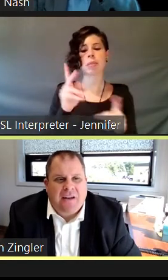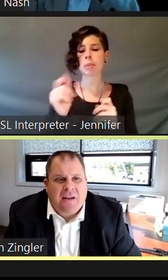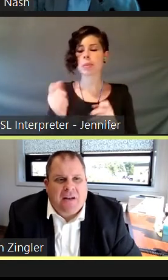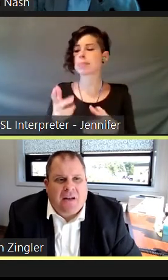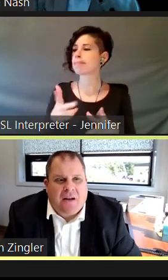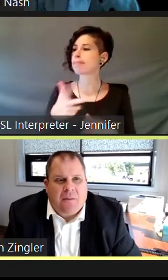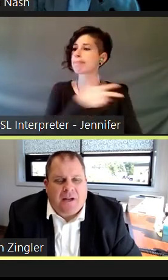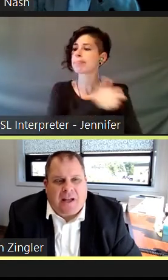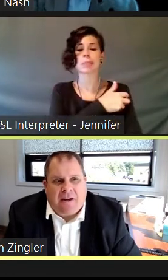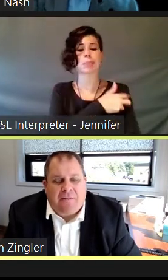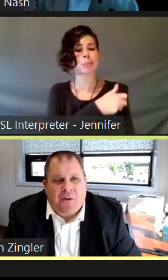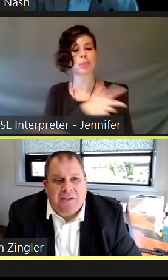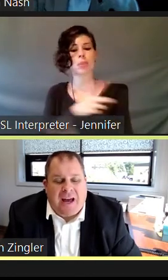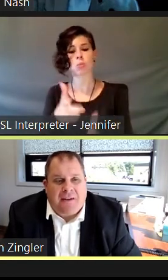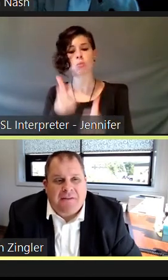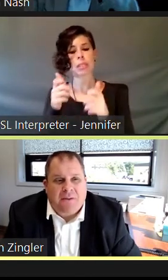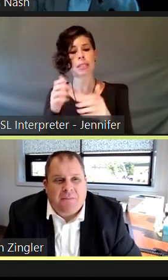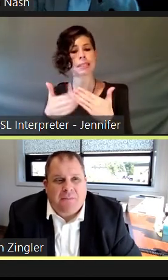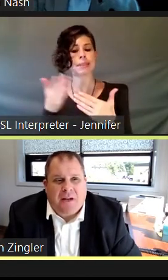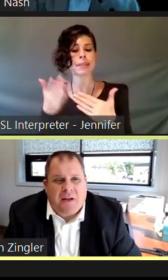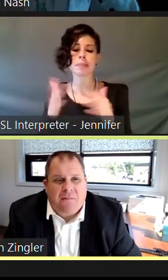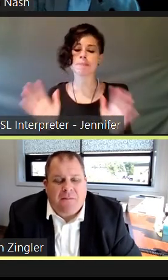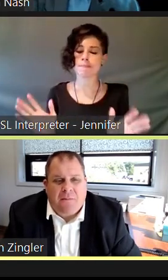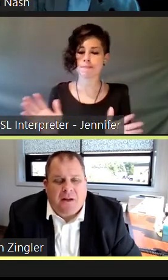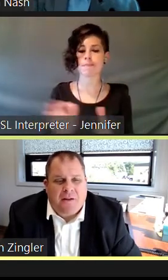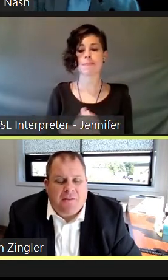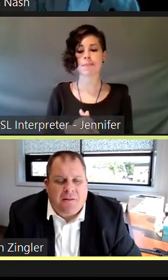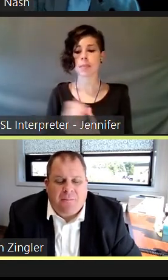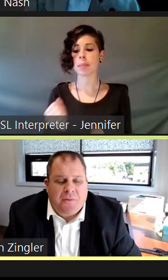vaccinated. A lot of our folks have some